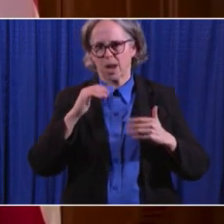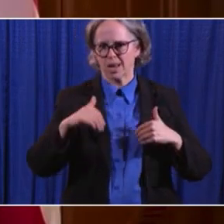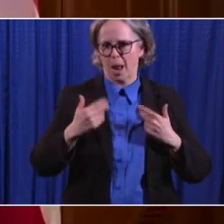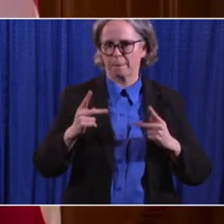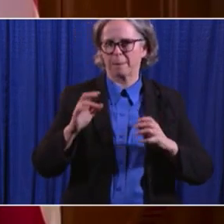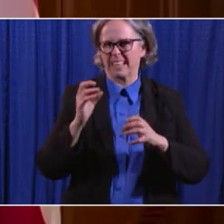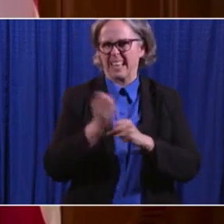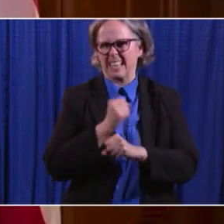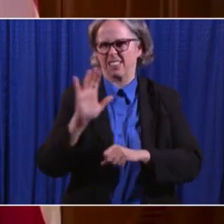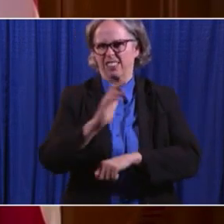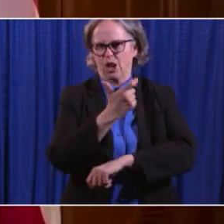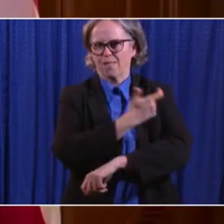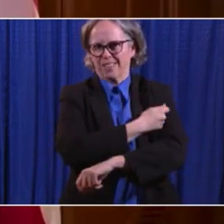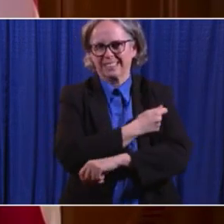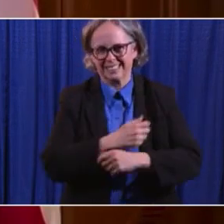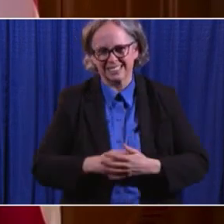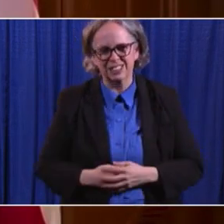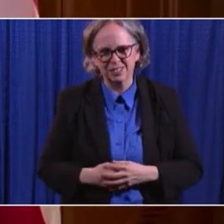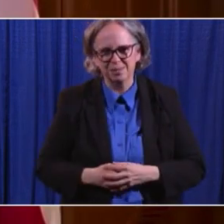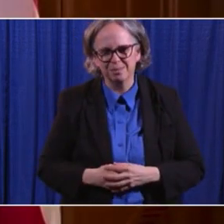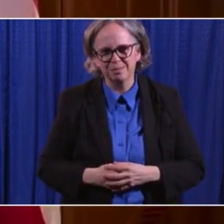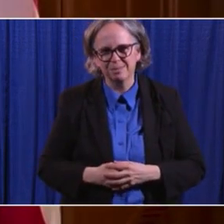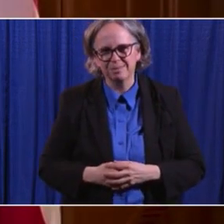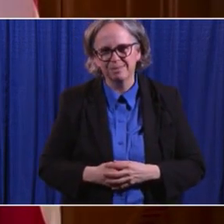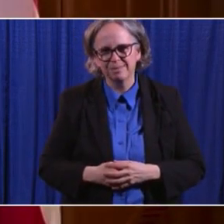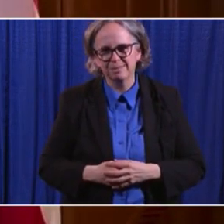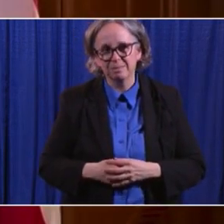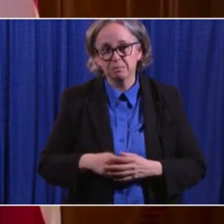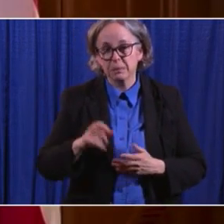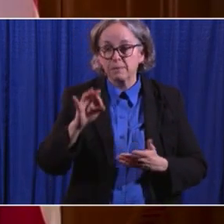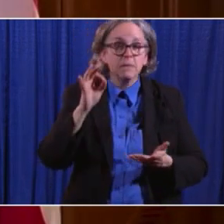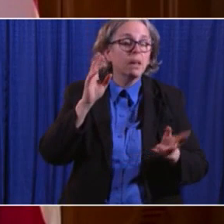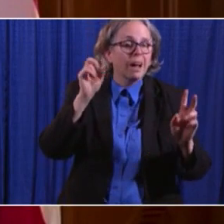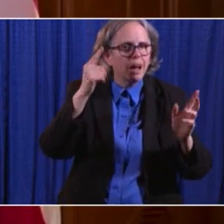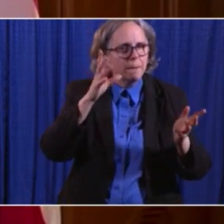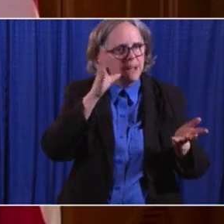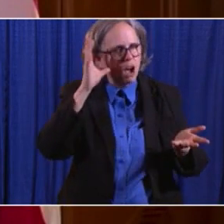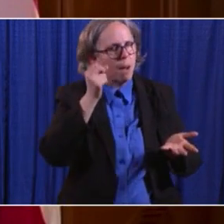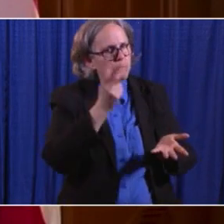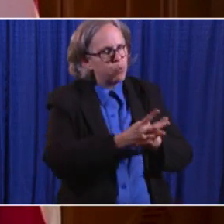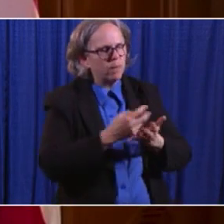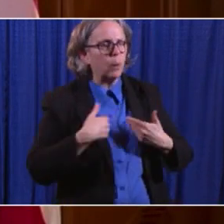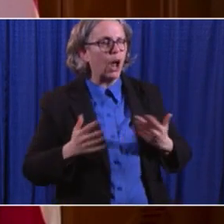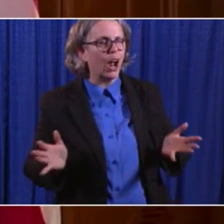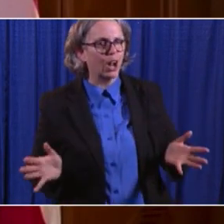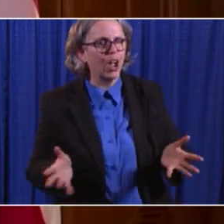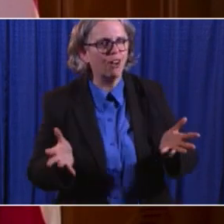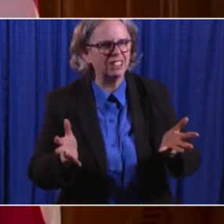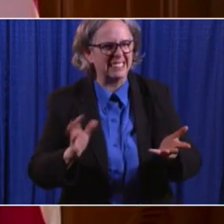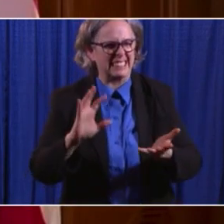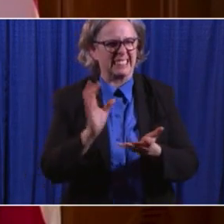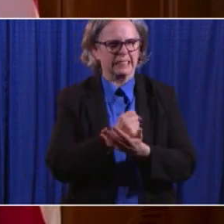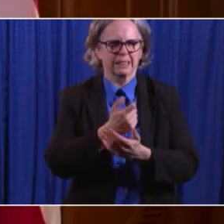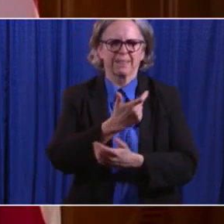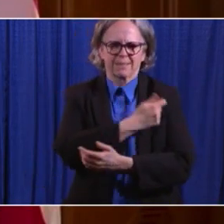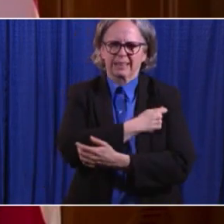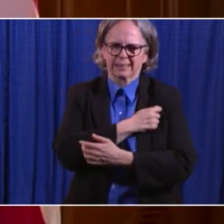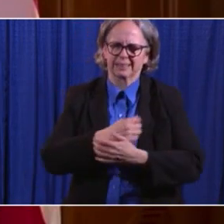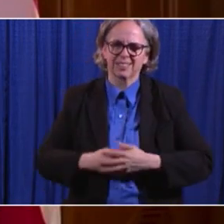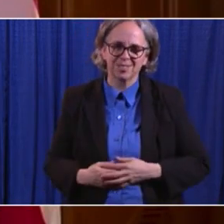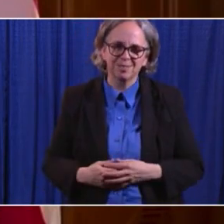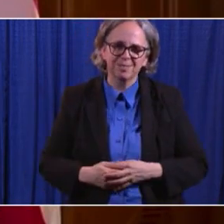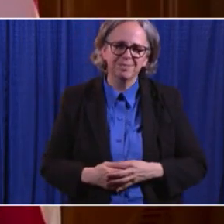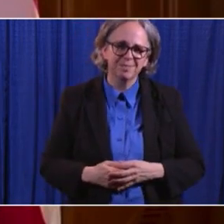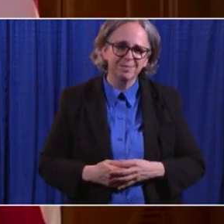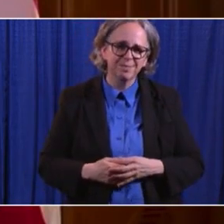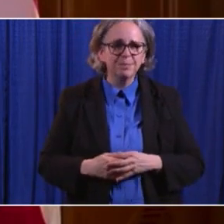whose parents want them vaccinated. We would encourage them to do that. Young people, particularly those